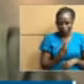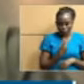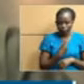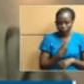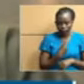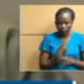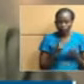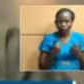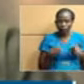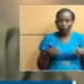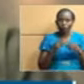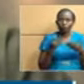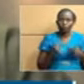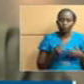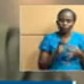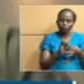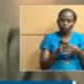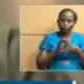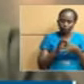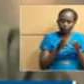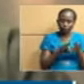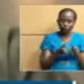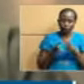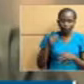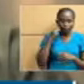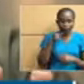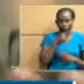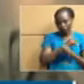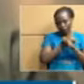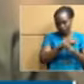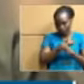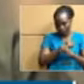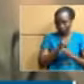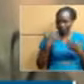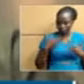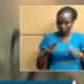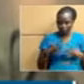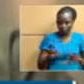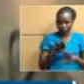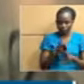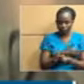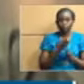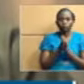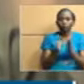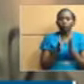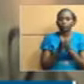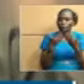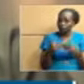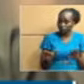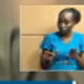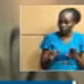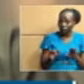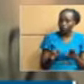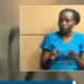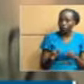that we have coordination mechanisms for social protection. And I already raised this in my earlier submission that we have